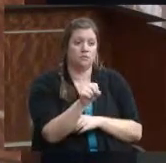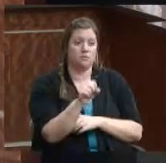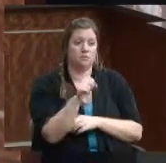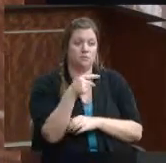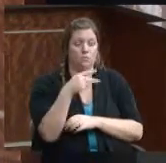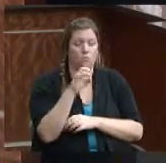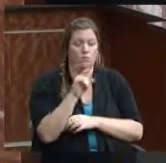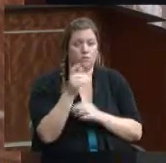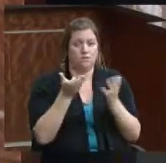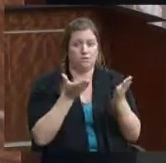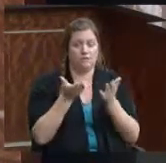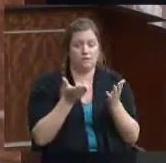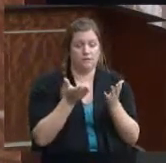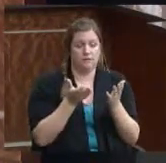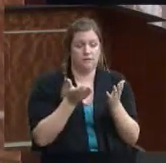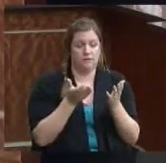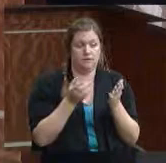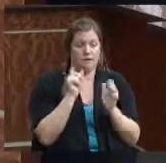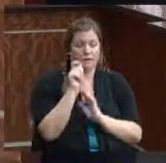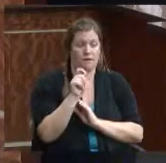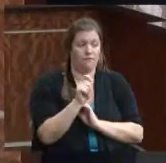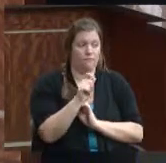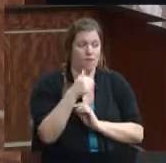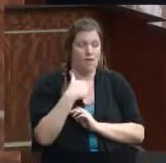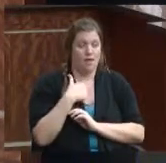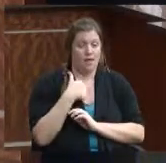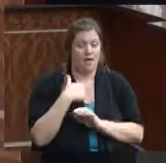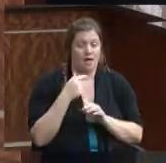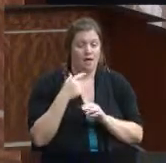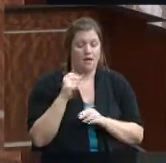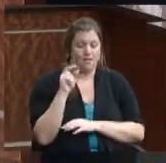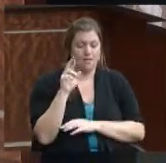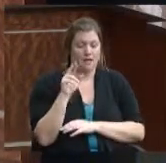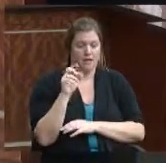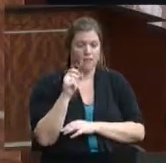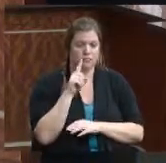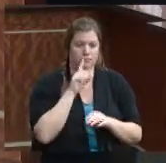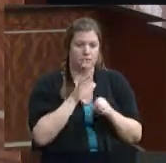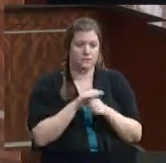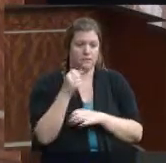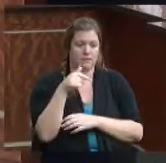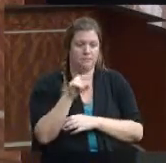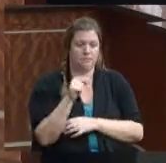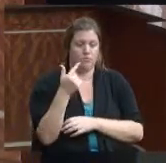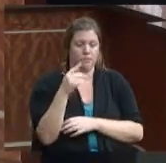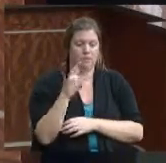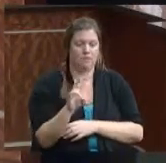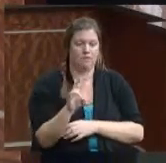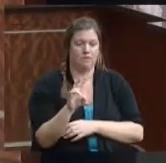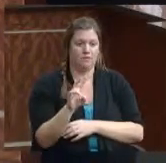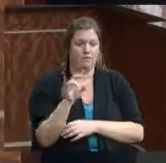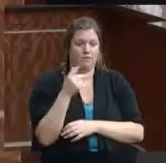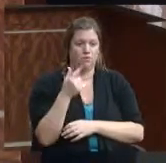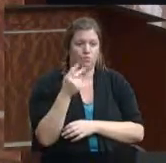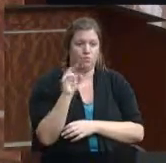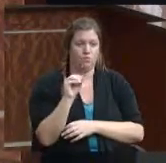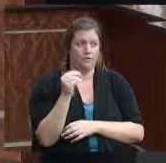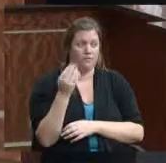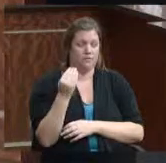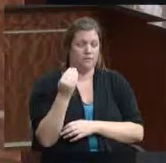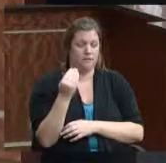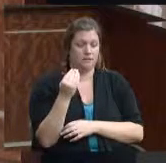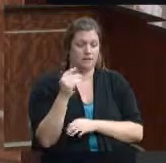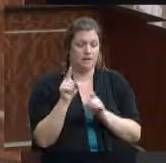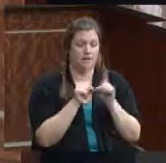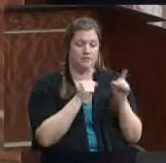Service. Now, therefore, I, Craig Amo, the Mayor of the City of Laurel, do hereby proclaim September the 27th, 2014, as